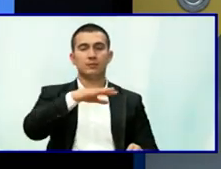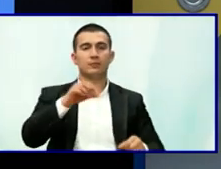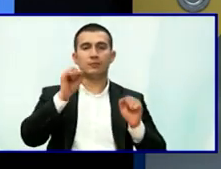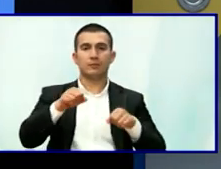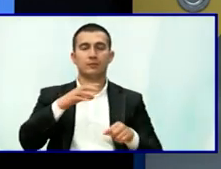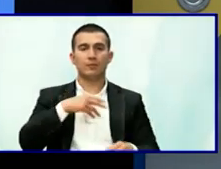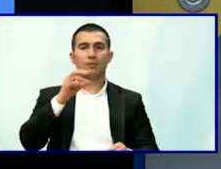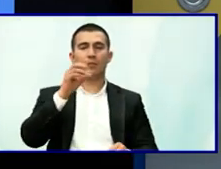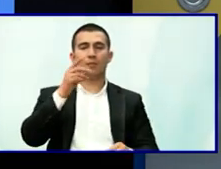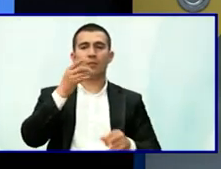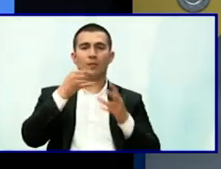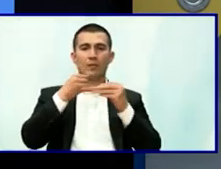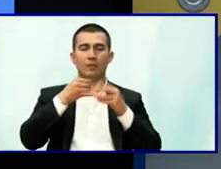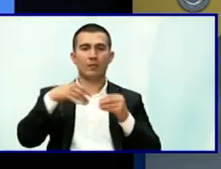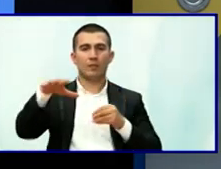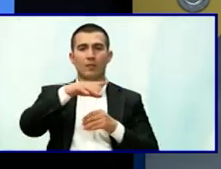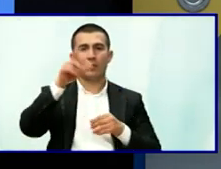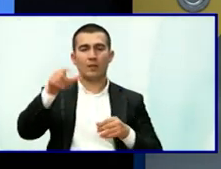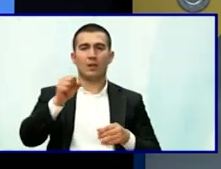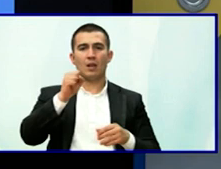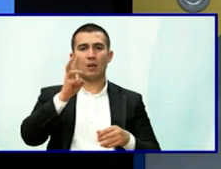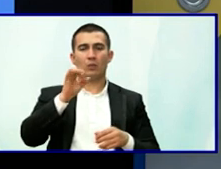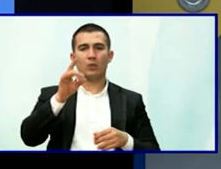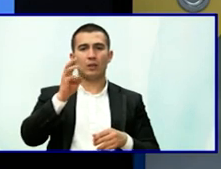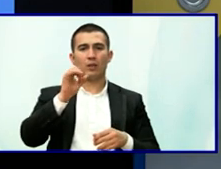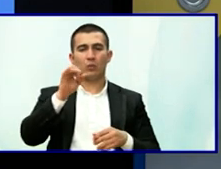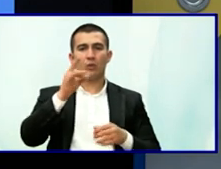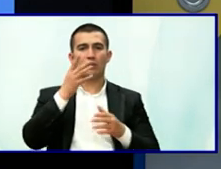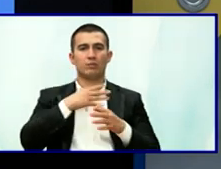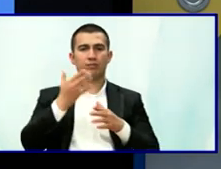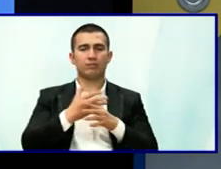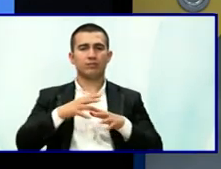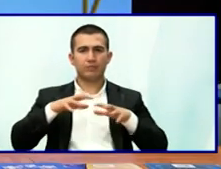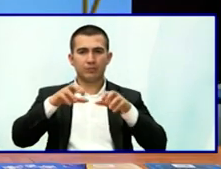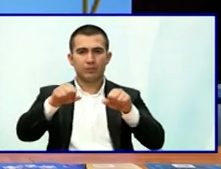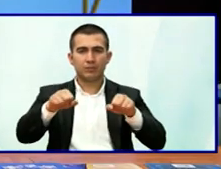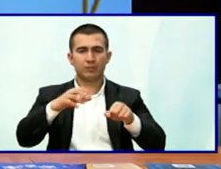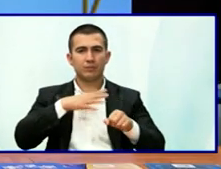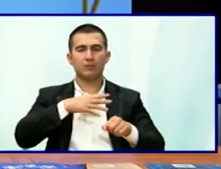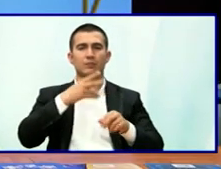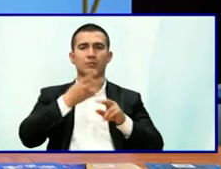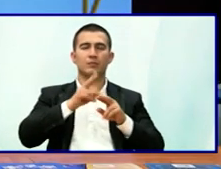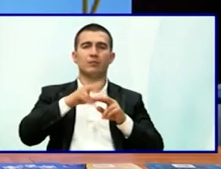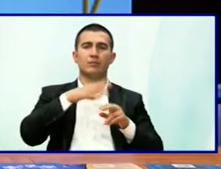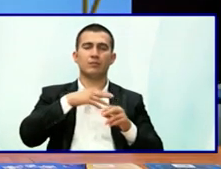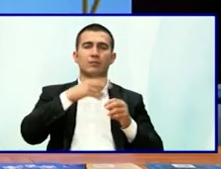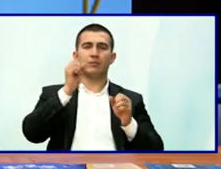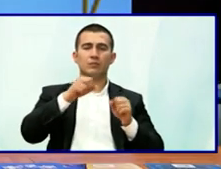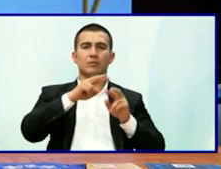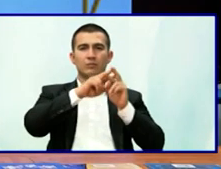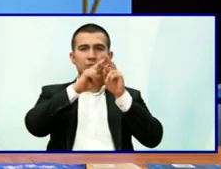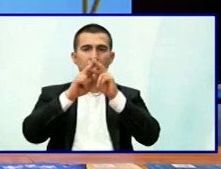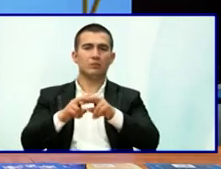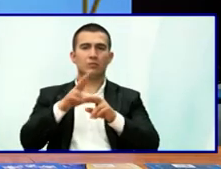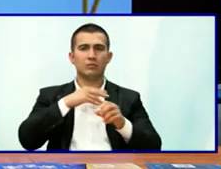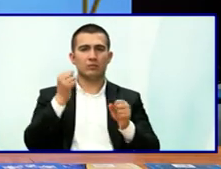yarim dunyoni zabt etgan sohibqiron Amir Temur, beriroqda esa 1018-ta yulduzni kashf